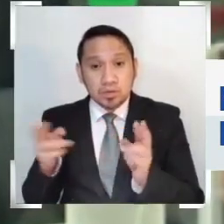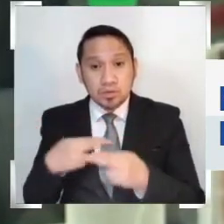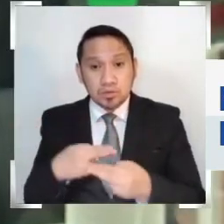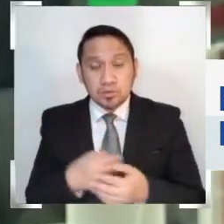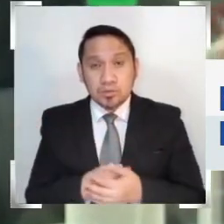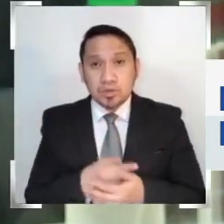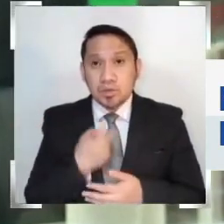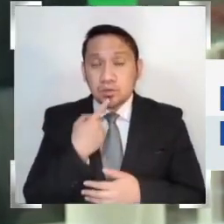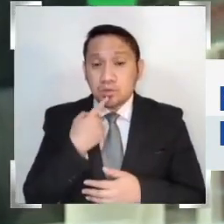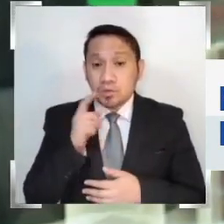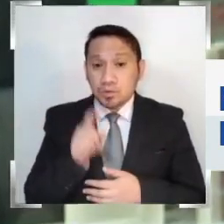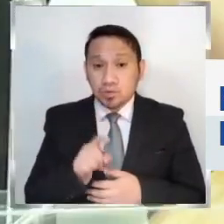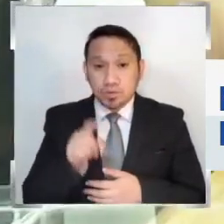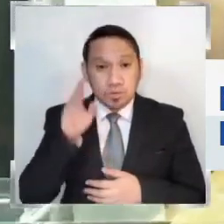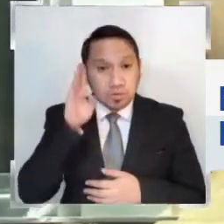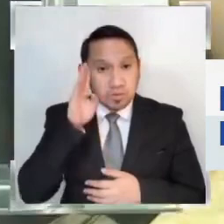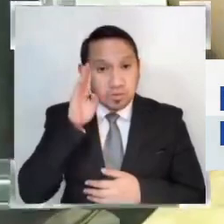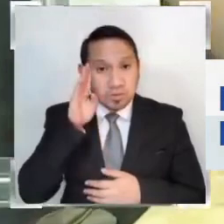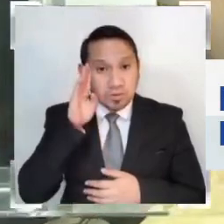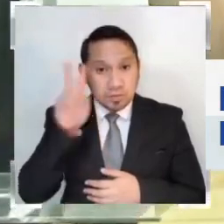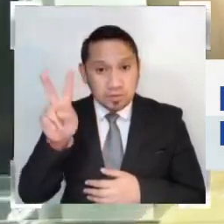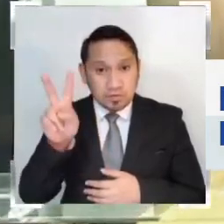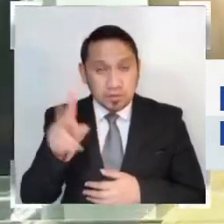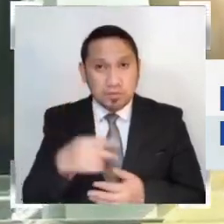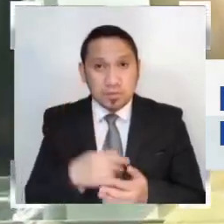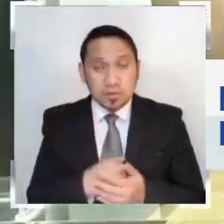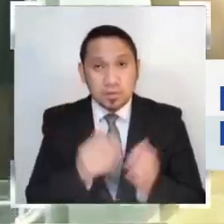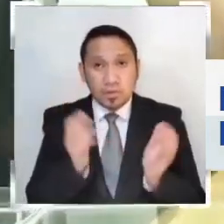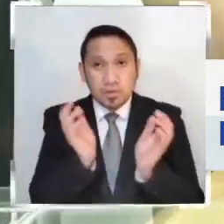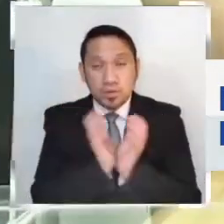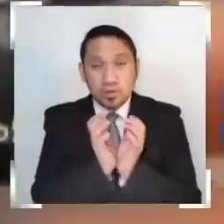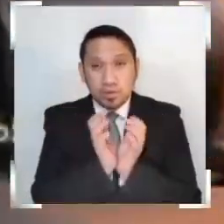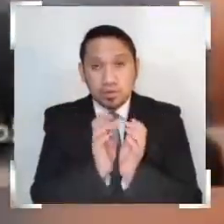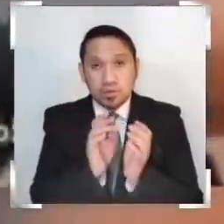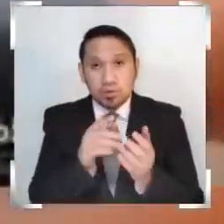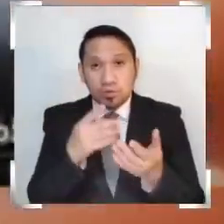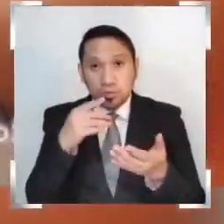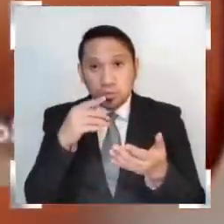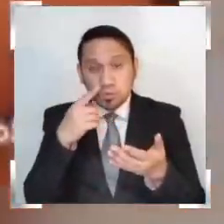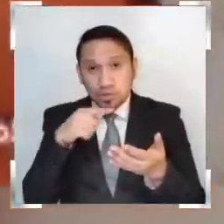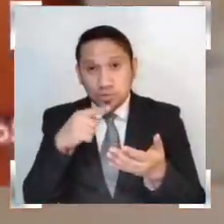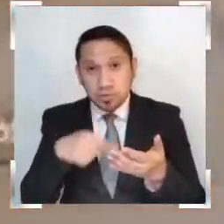naman ng Pangulo sa DSWD na pag-aralan ang tungkol dito.